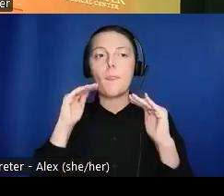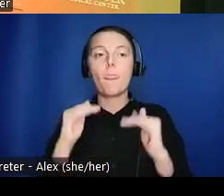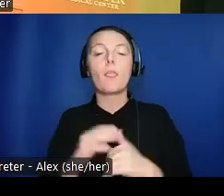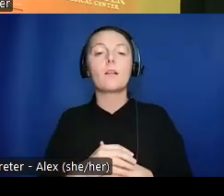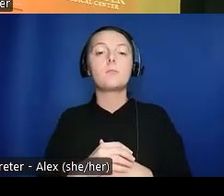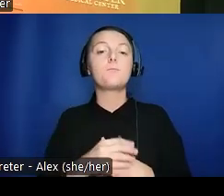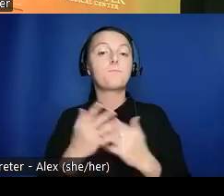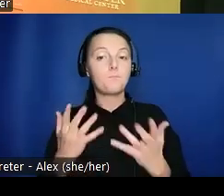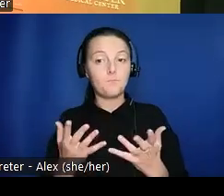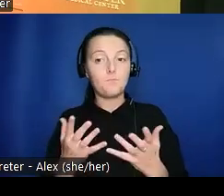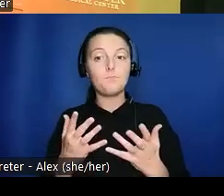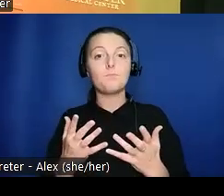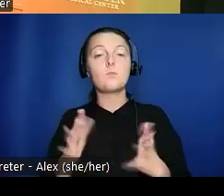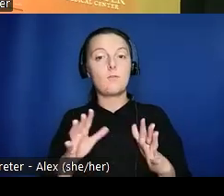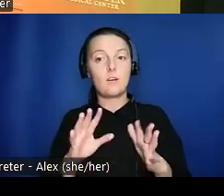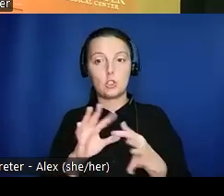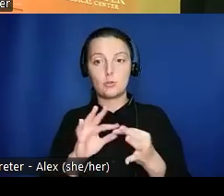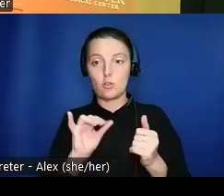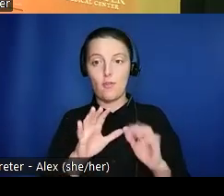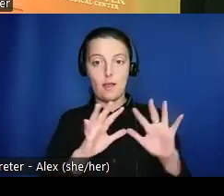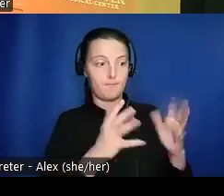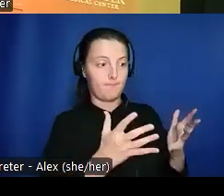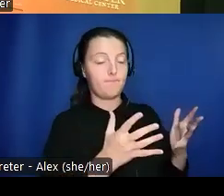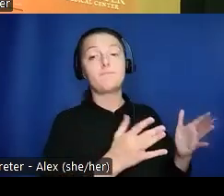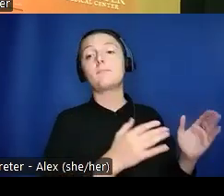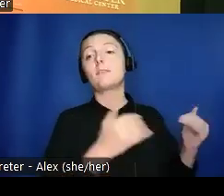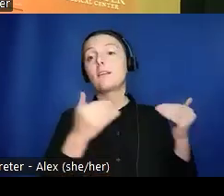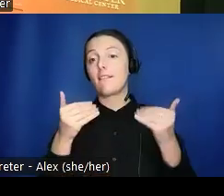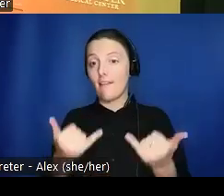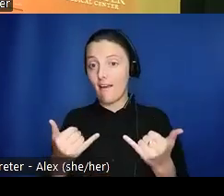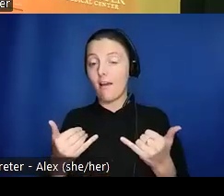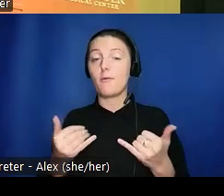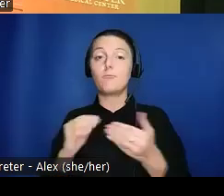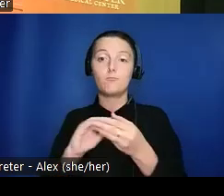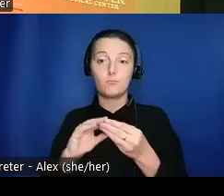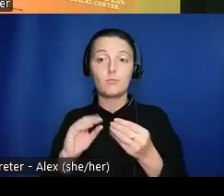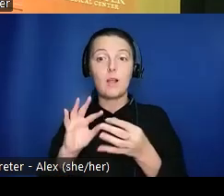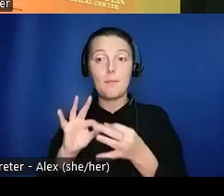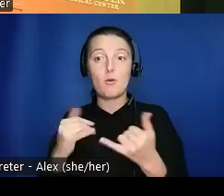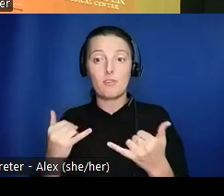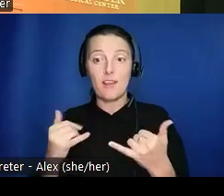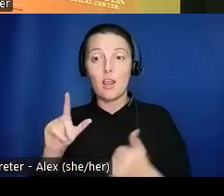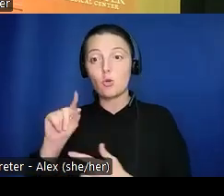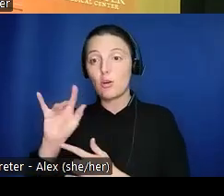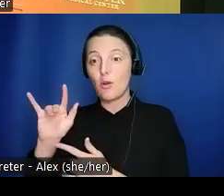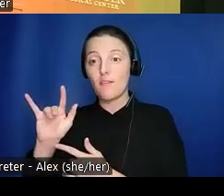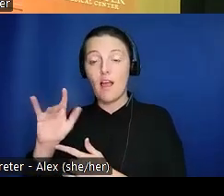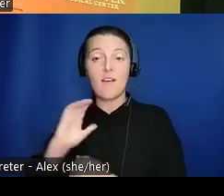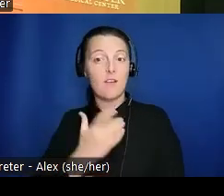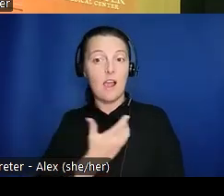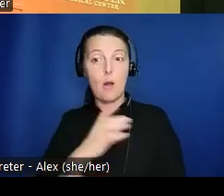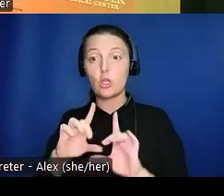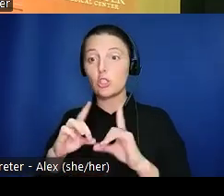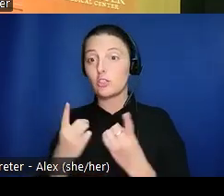department, as of 2025 today, is where we wanted